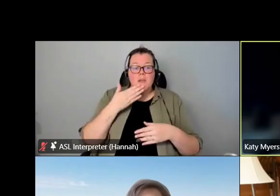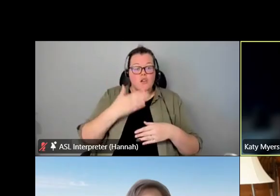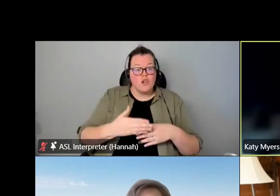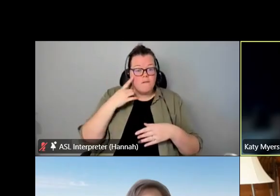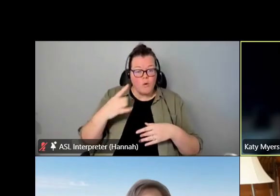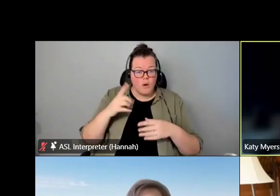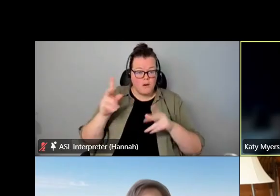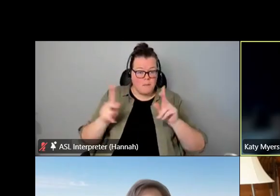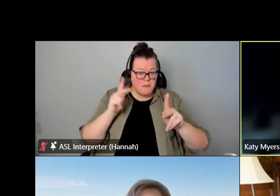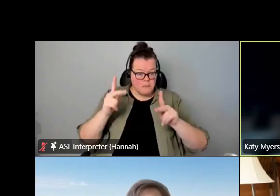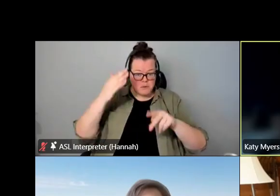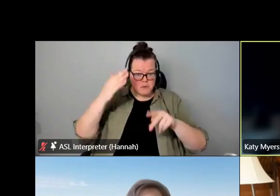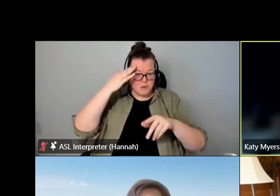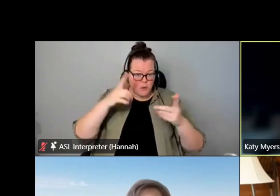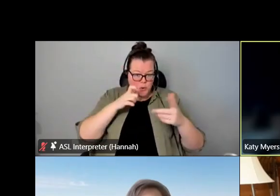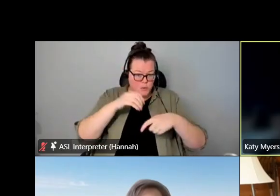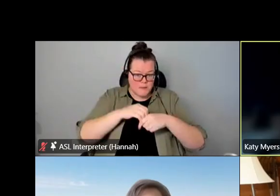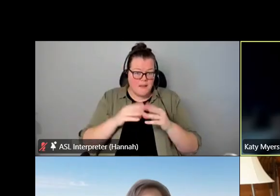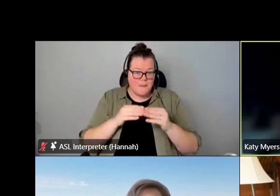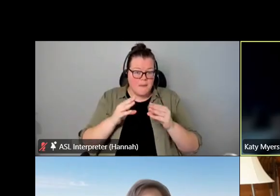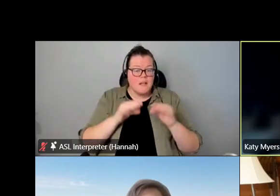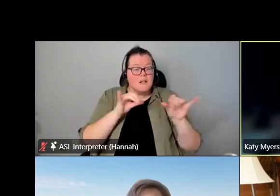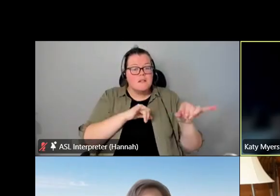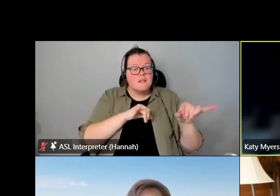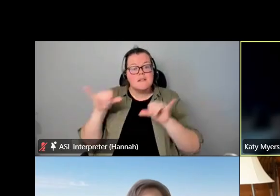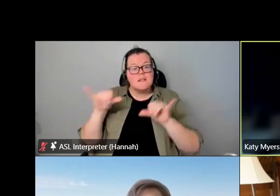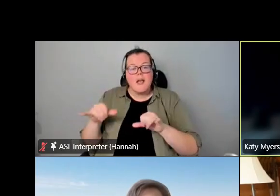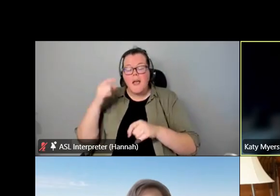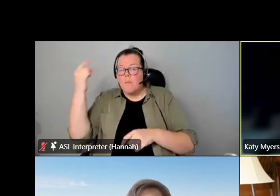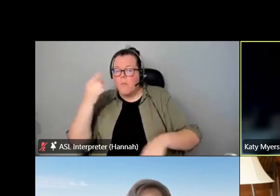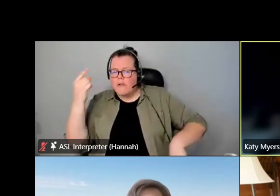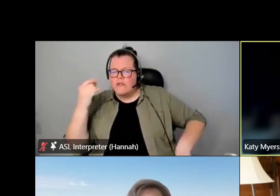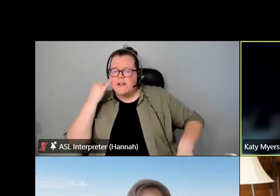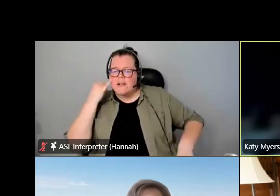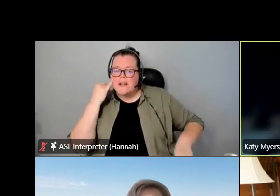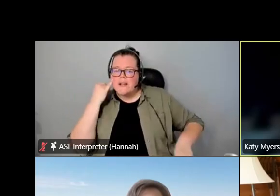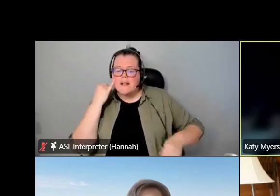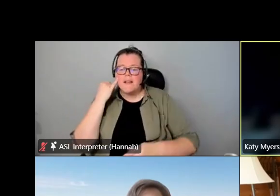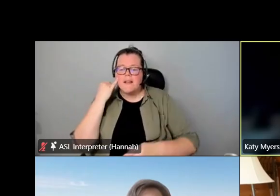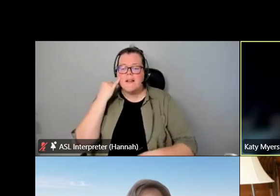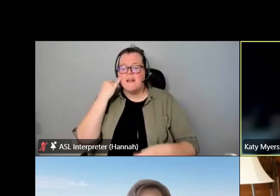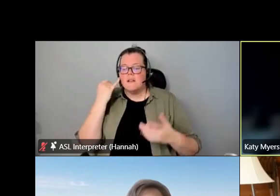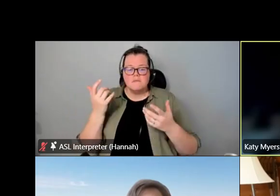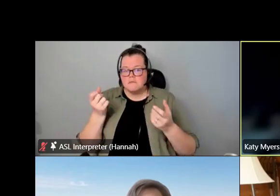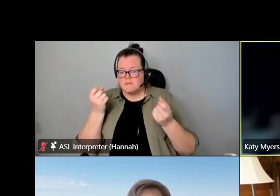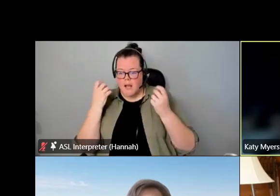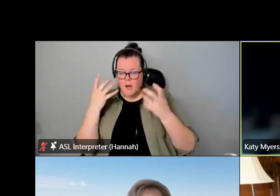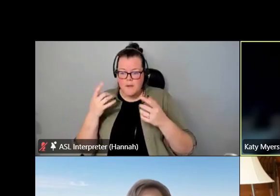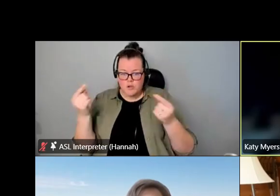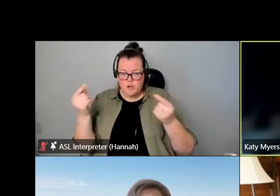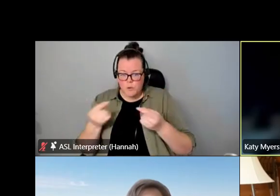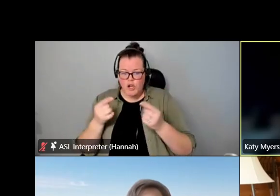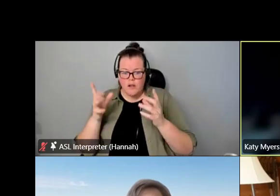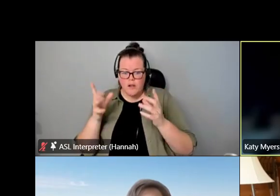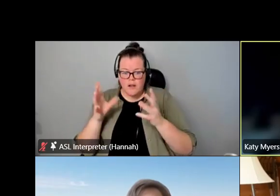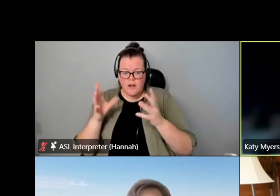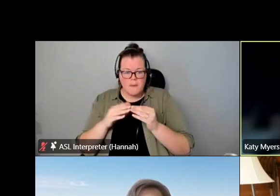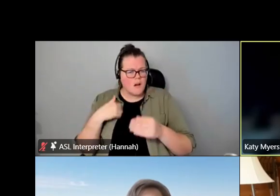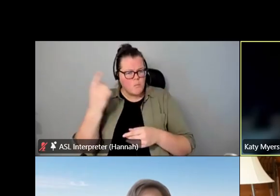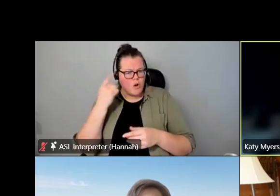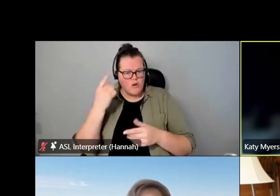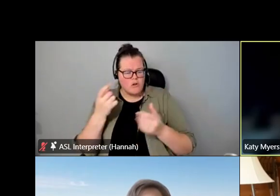else is in the meeting. You know, the same way you guys are wondering if it would how much it would hurt the meeting, I'm wondering how much